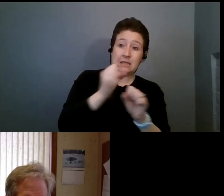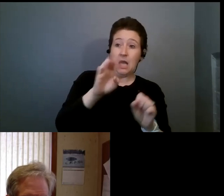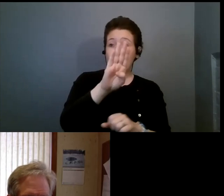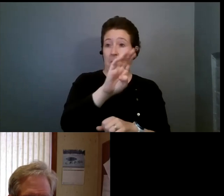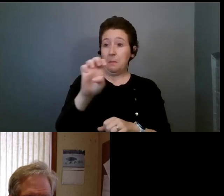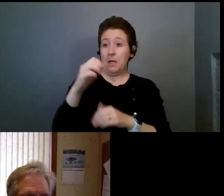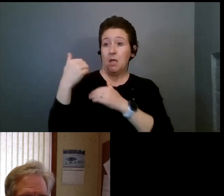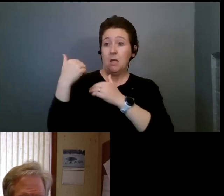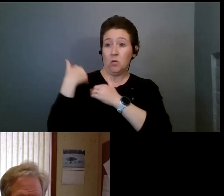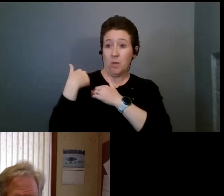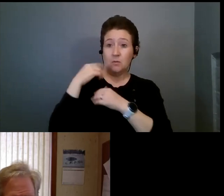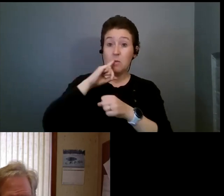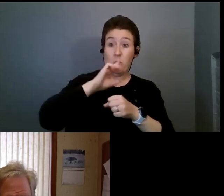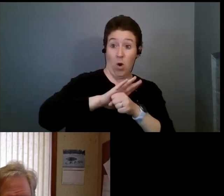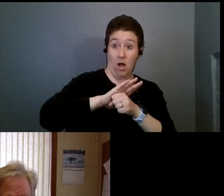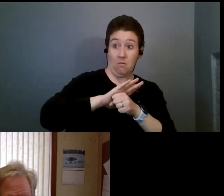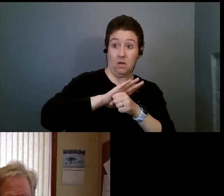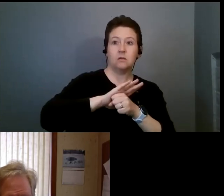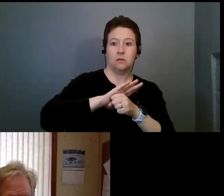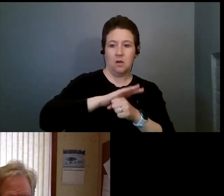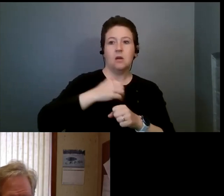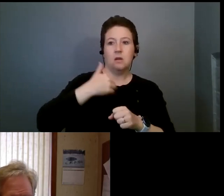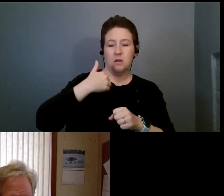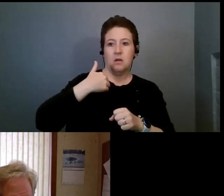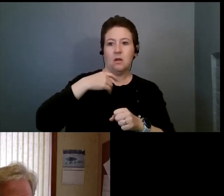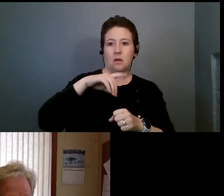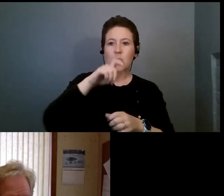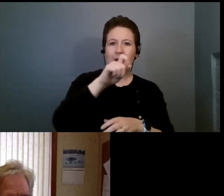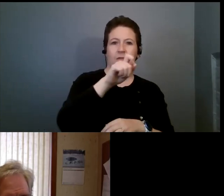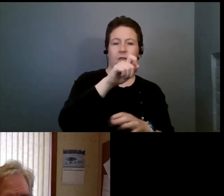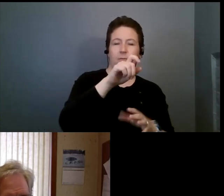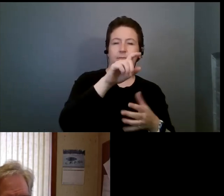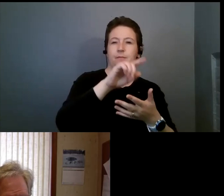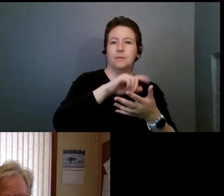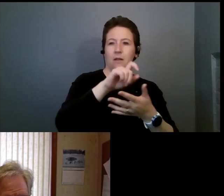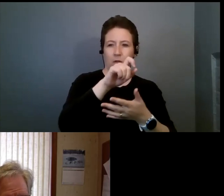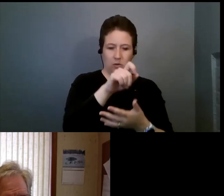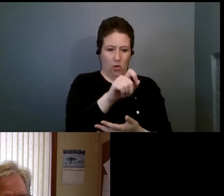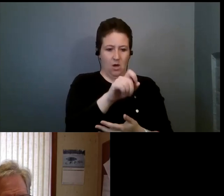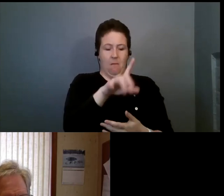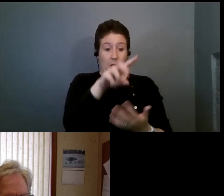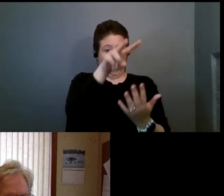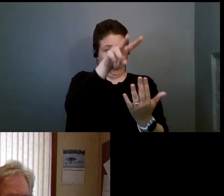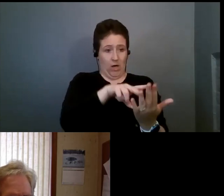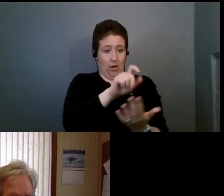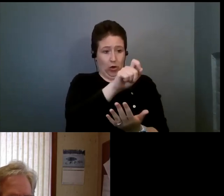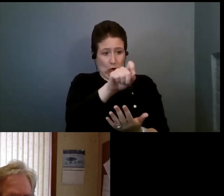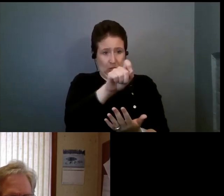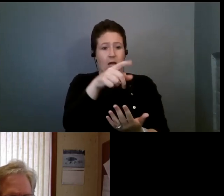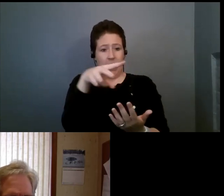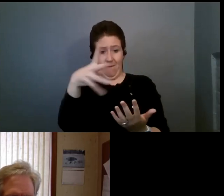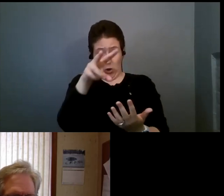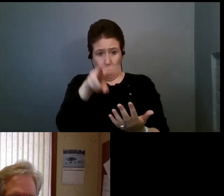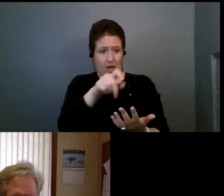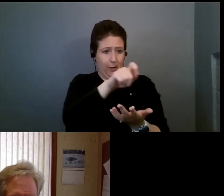a process they'll follow to check off a checkbox that shows they've read the promise and commit to the promise. But